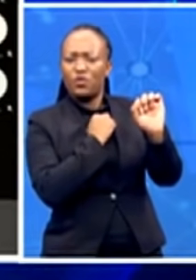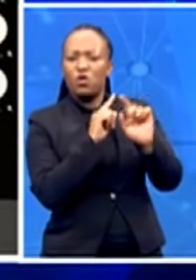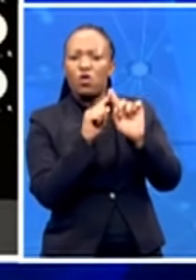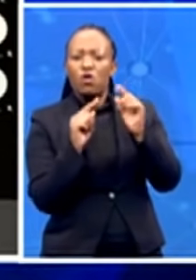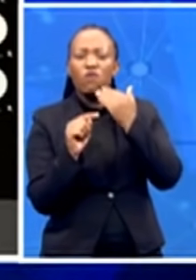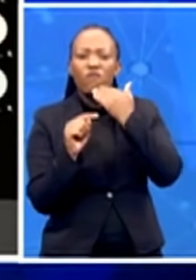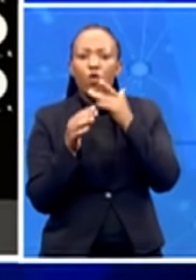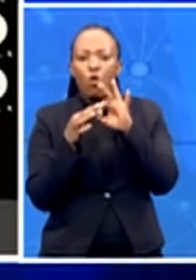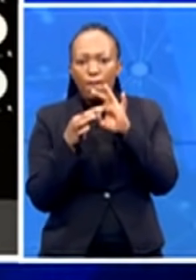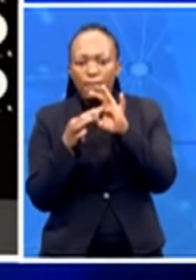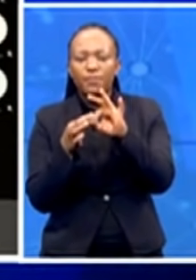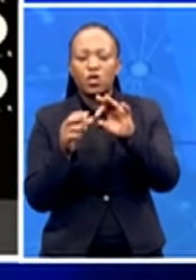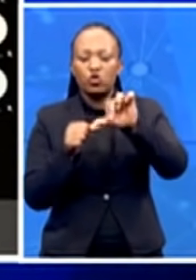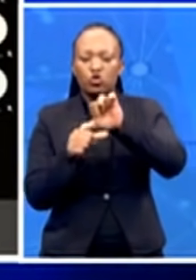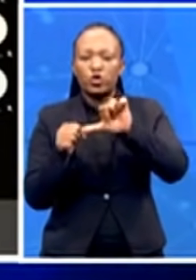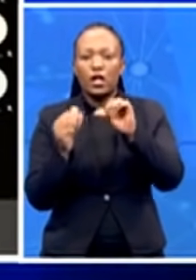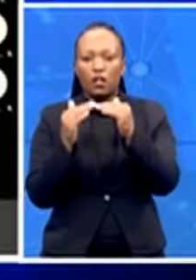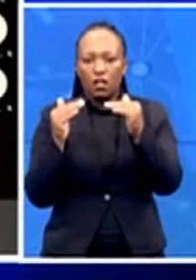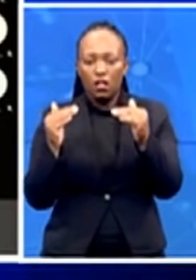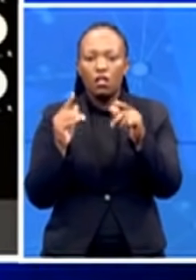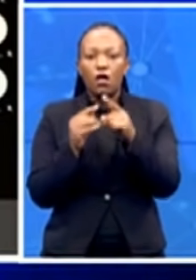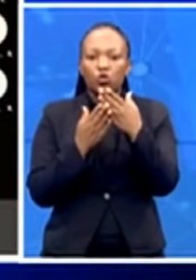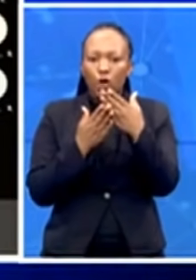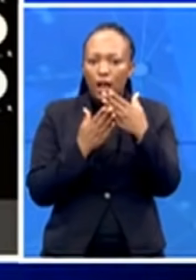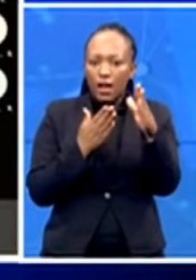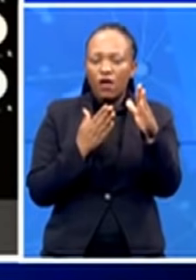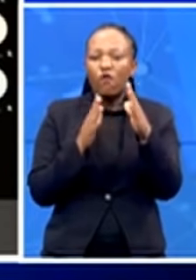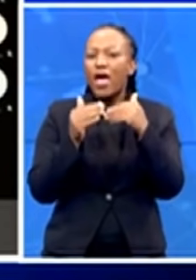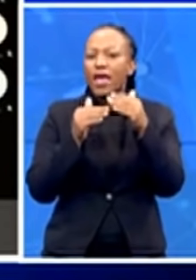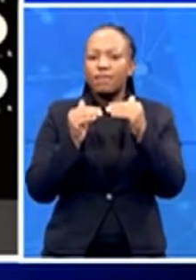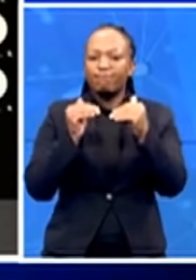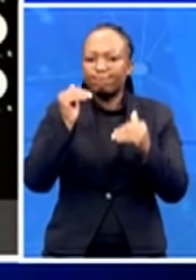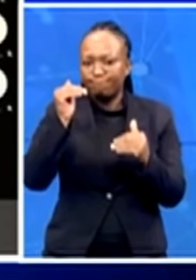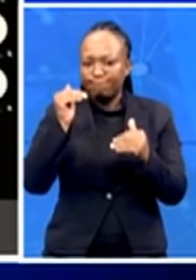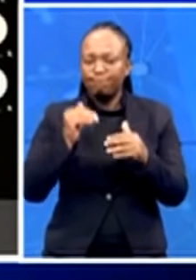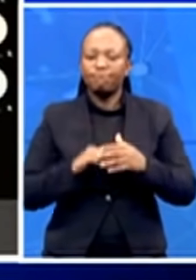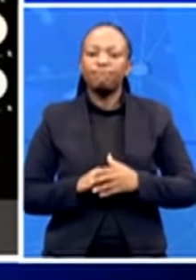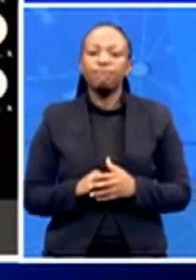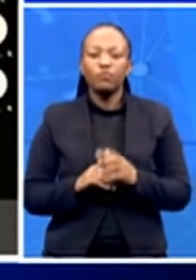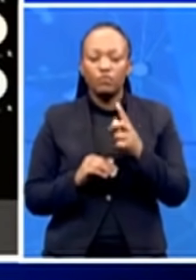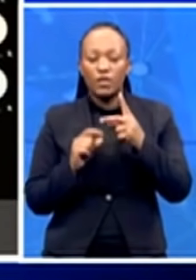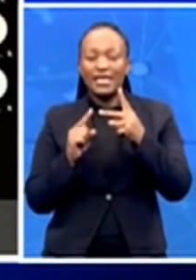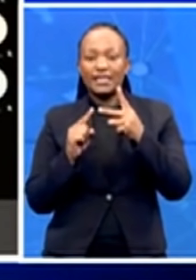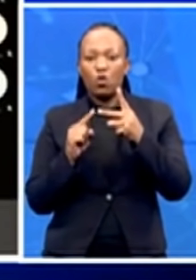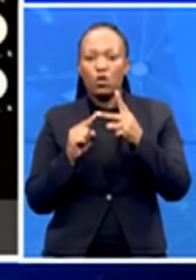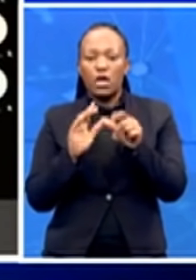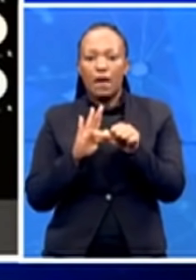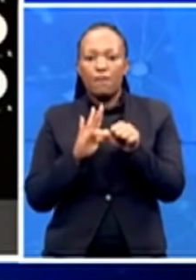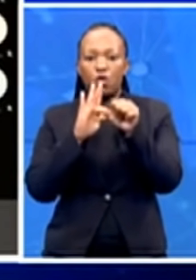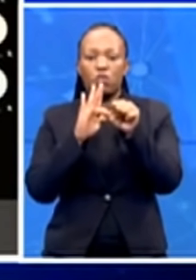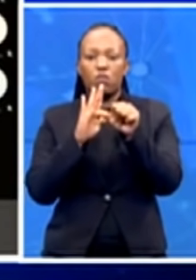the elimination of inequality. Secondly, the important associational and participation